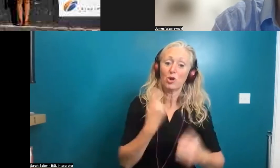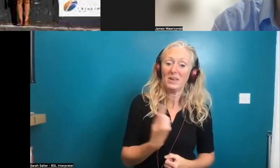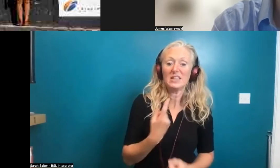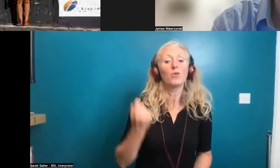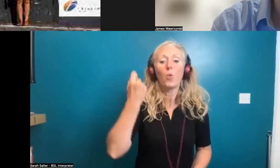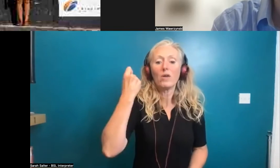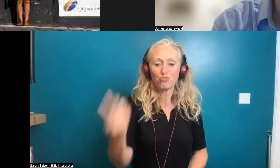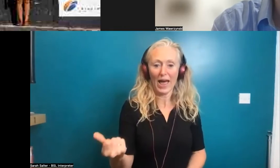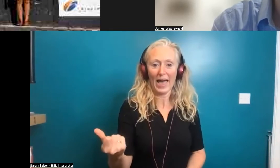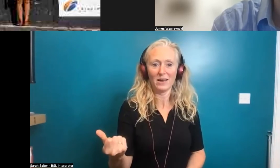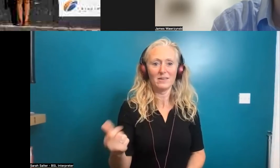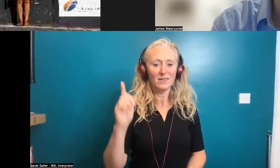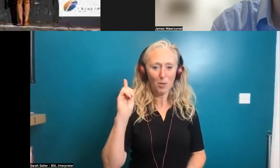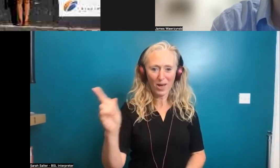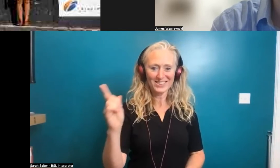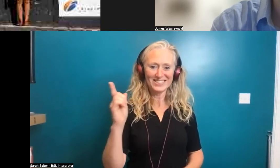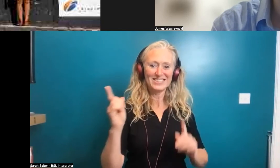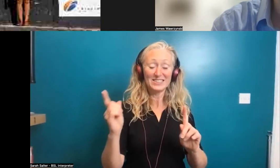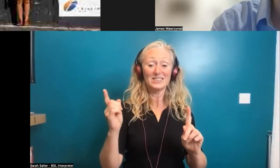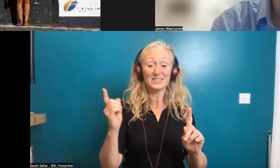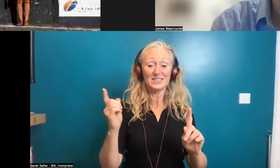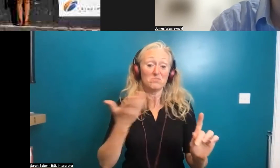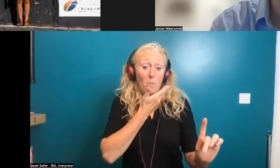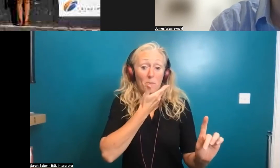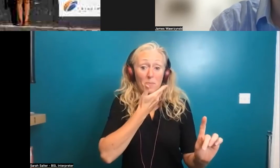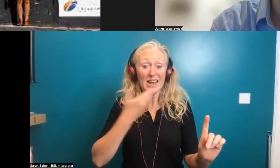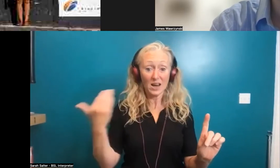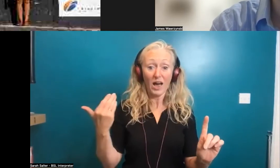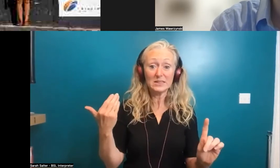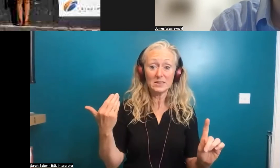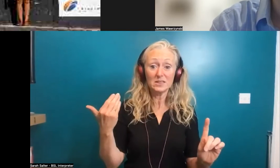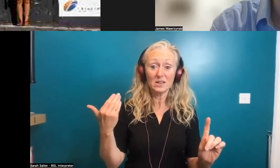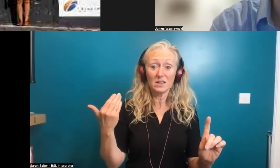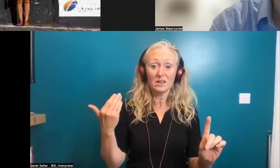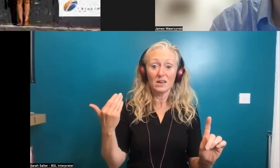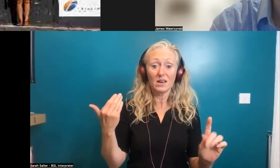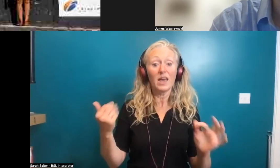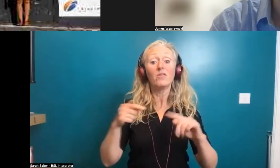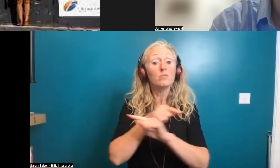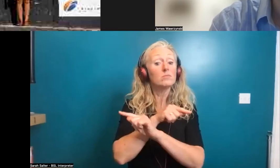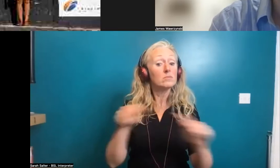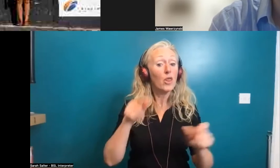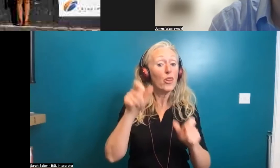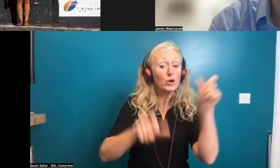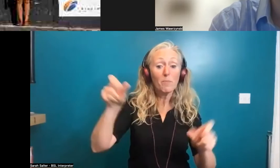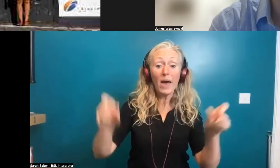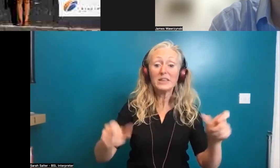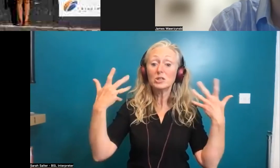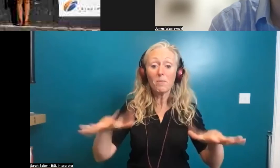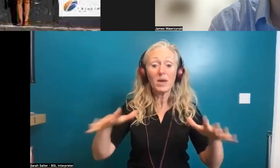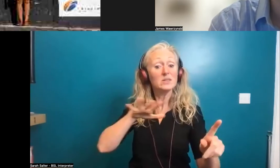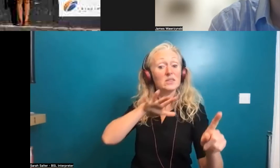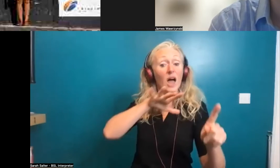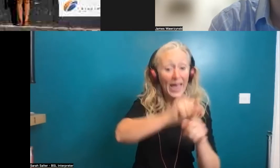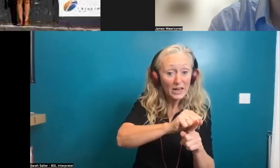in our view, it would be nice if the majority of patients who had a diagnosis of Usher had the opportunity to be